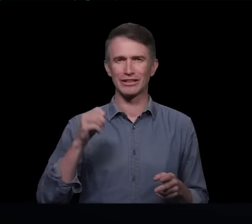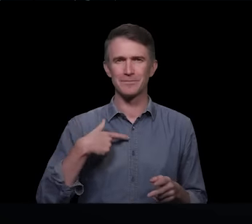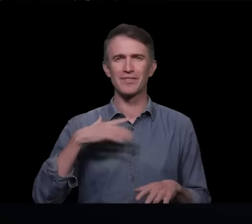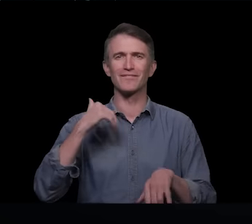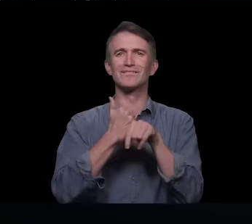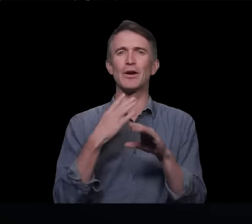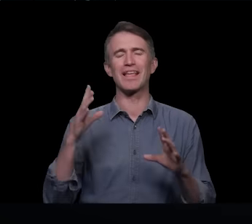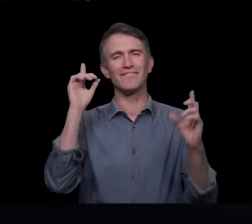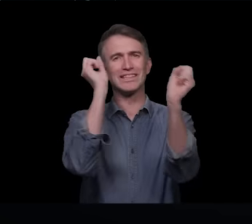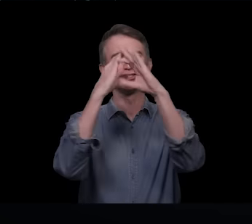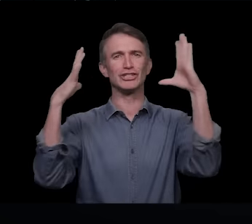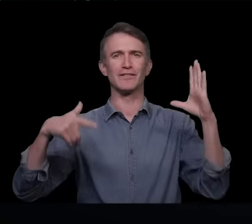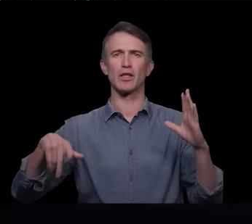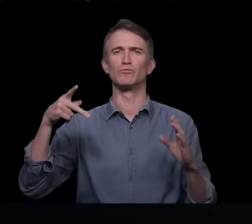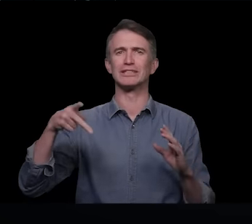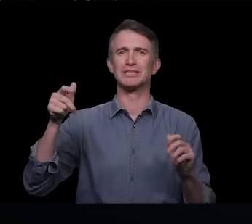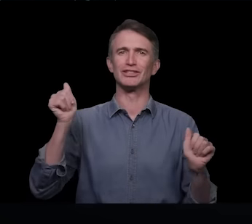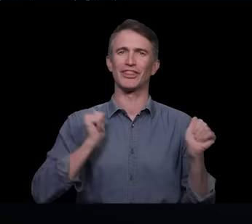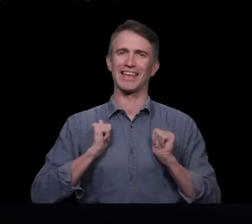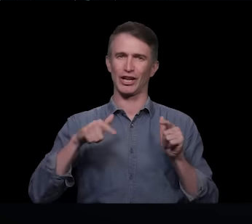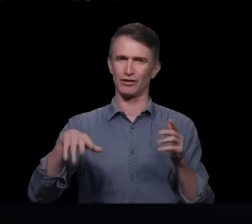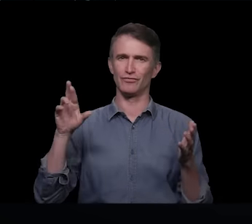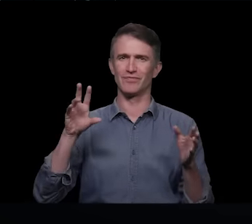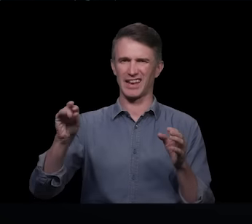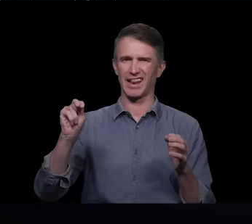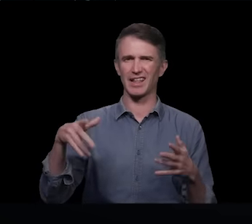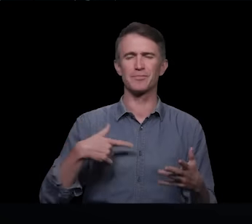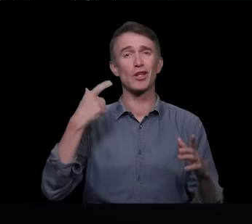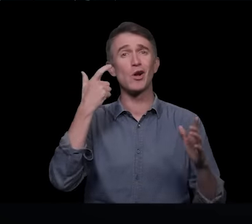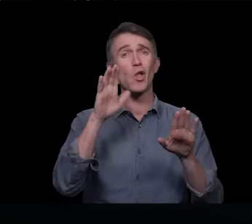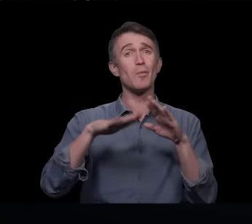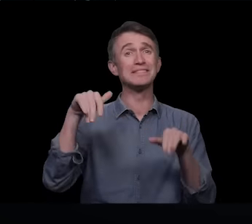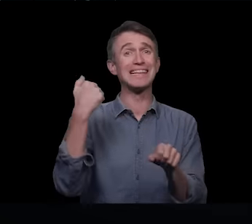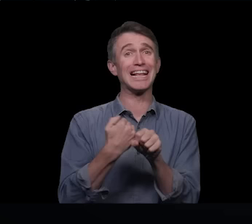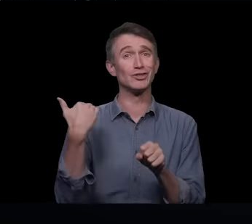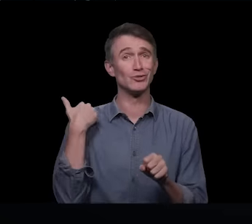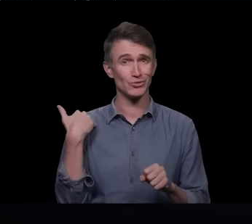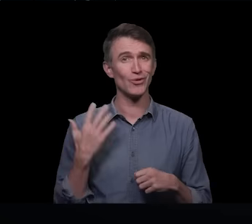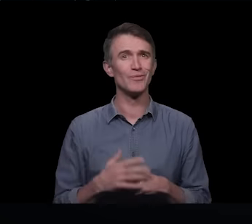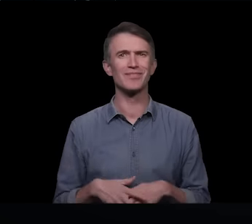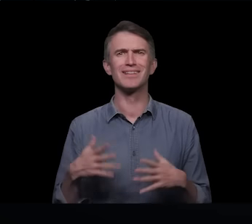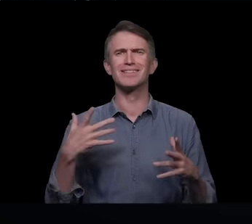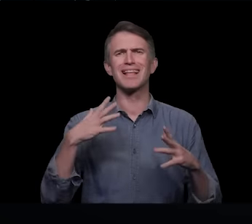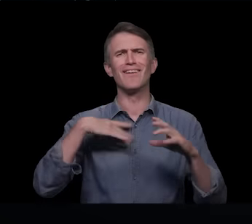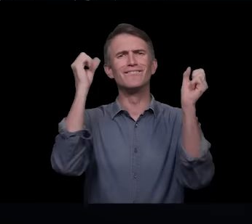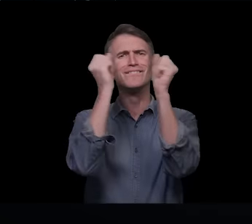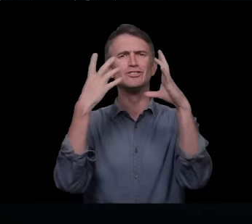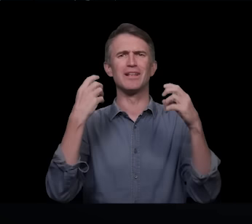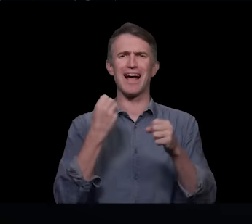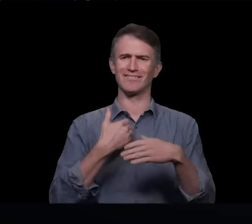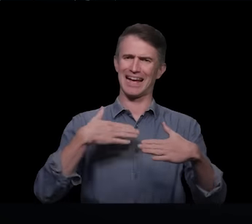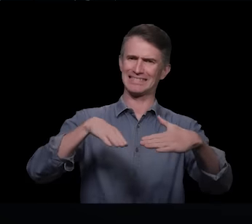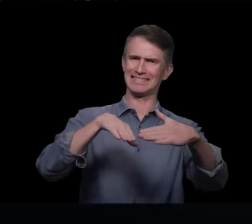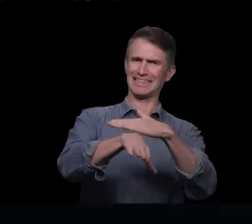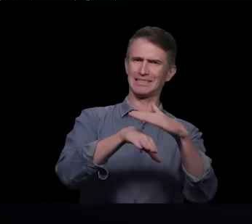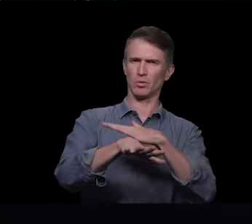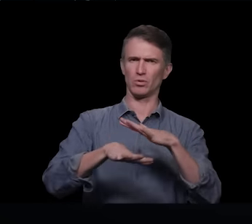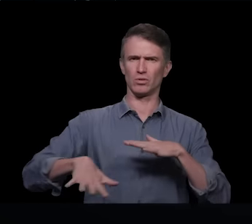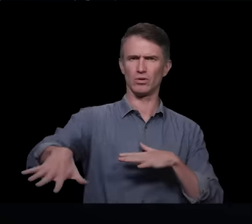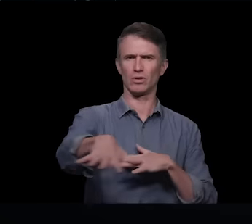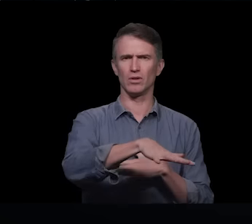Valerie Jensen. I'm the founder and visionary of the Prospector Theater in Ridgefield, Connecticut. And we opened this theater 10 years ago. This was our vision,